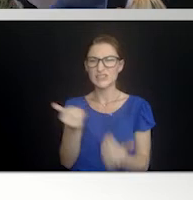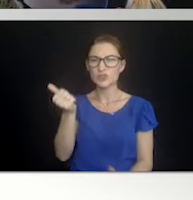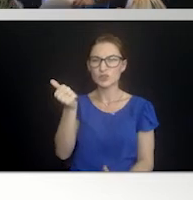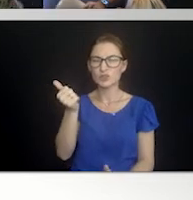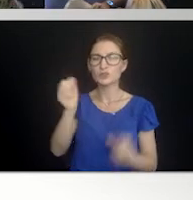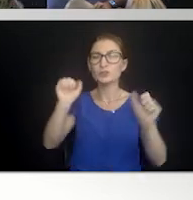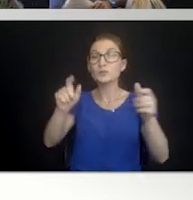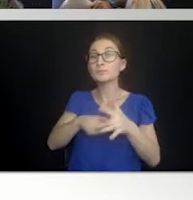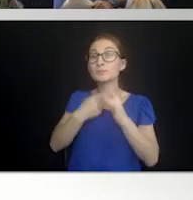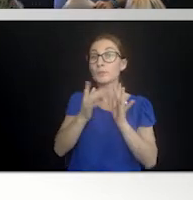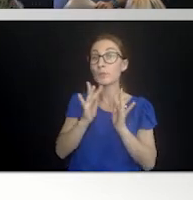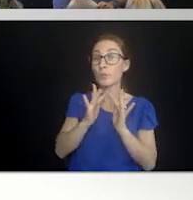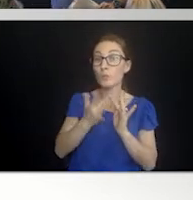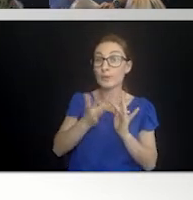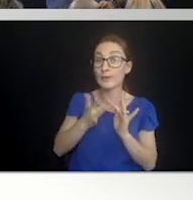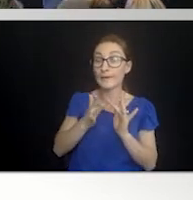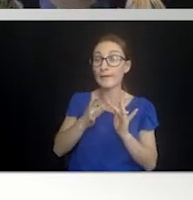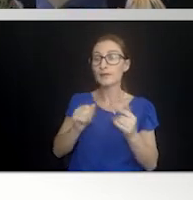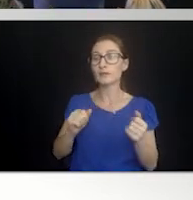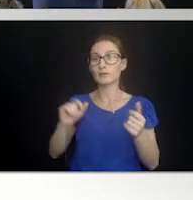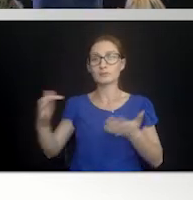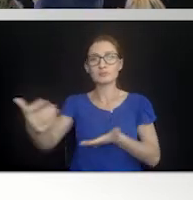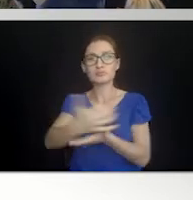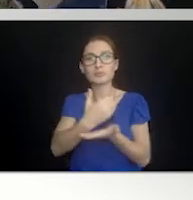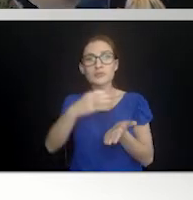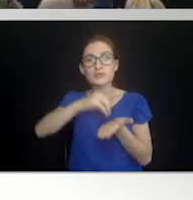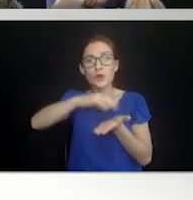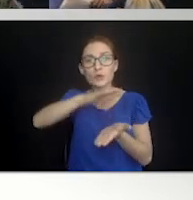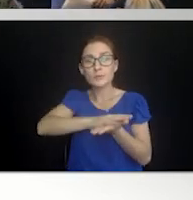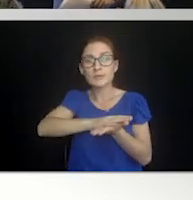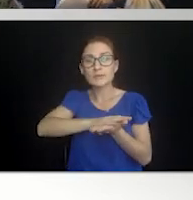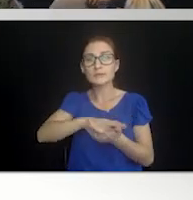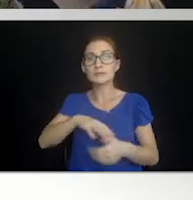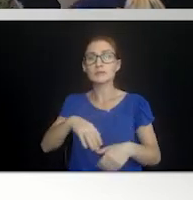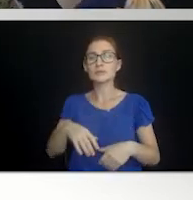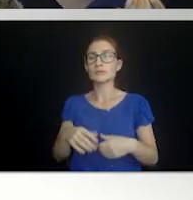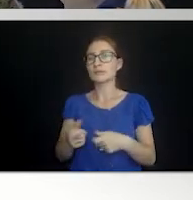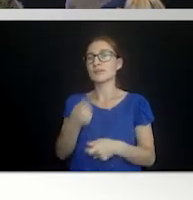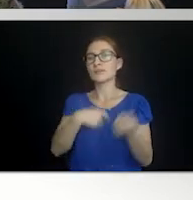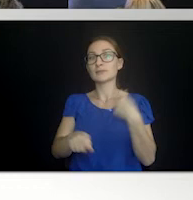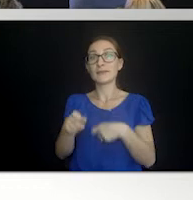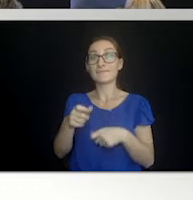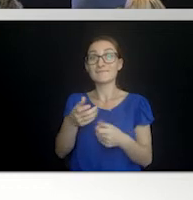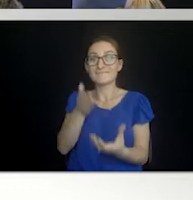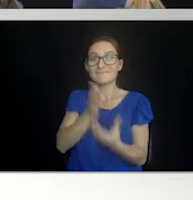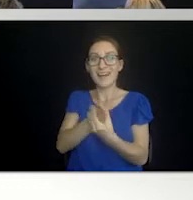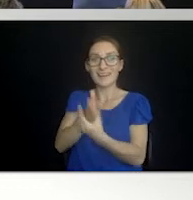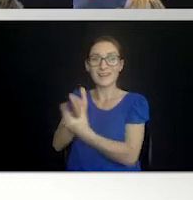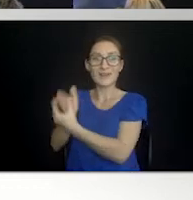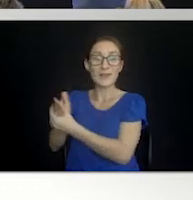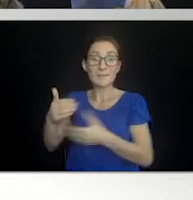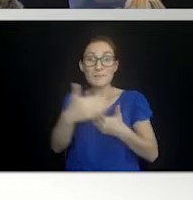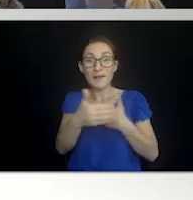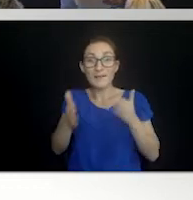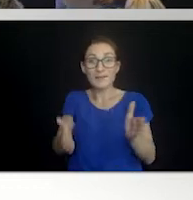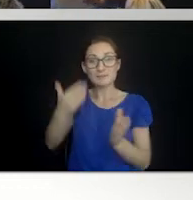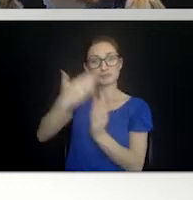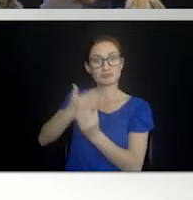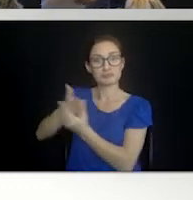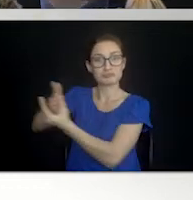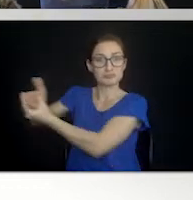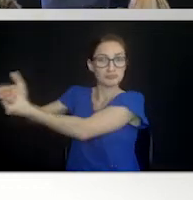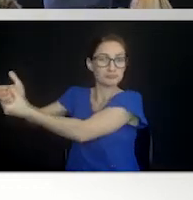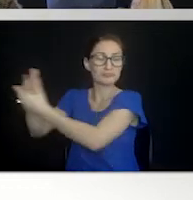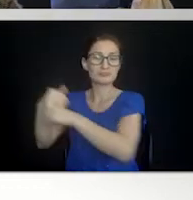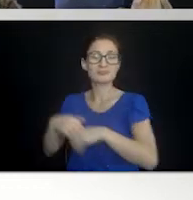you can start doing these things online, start gathering your documents online instead of having file boxes like I have.